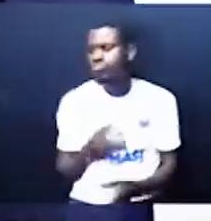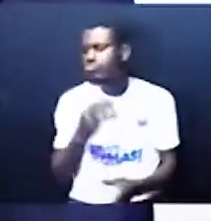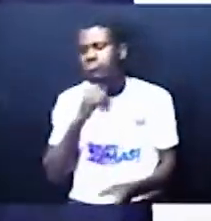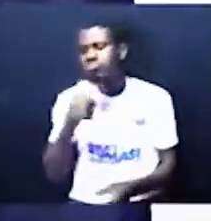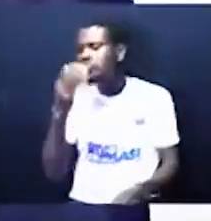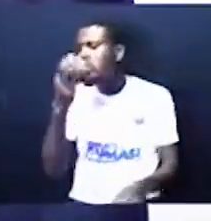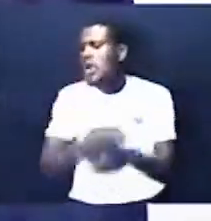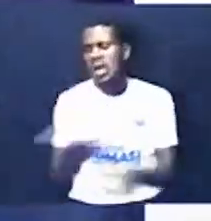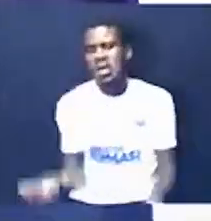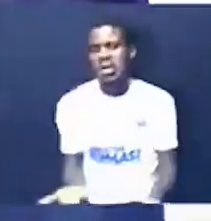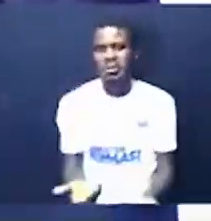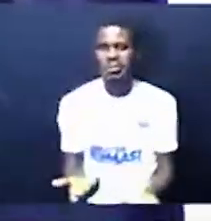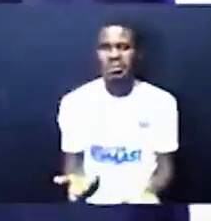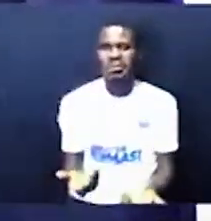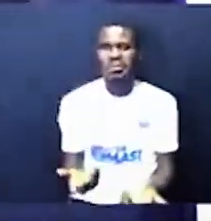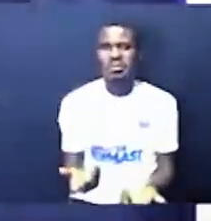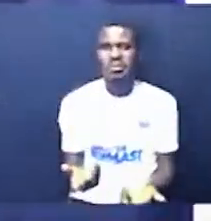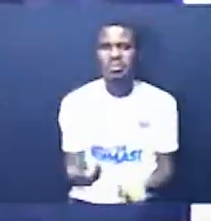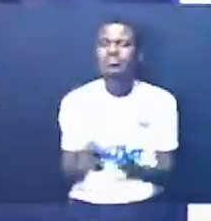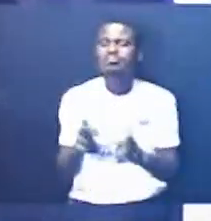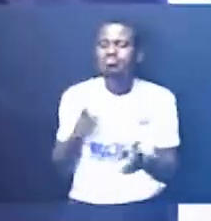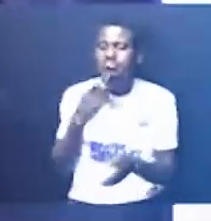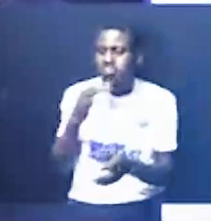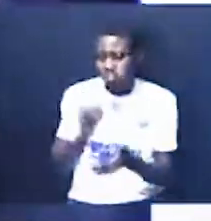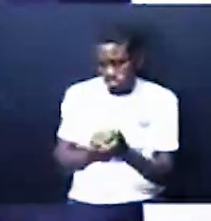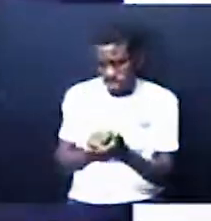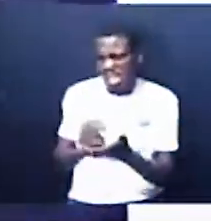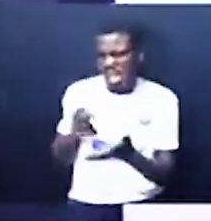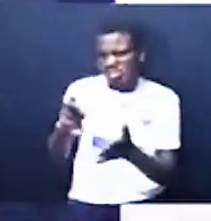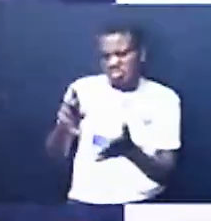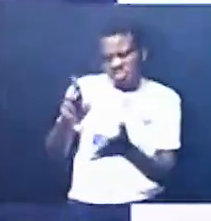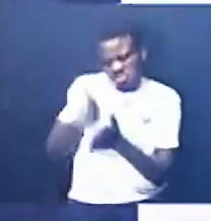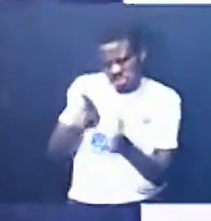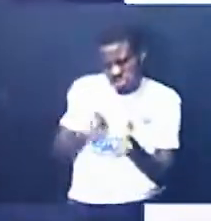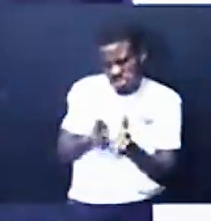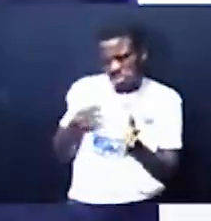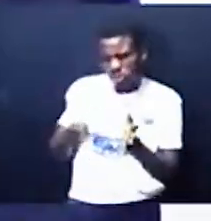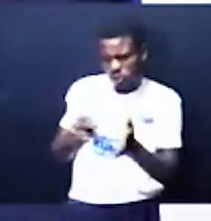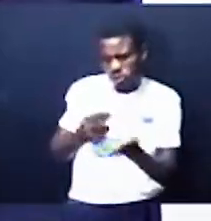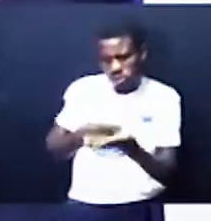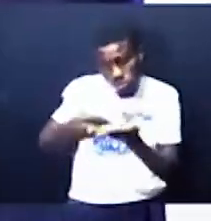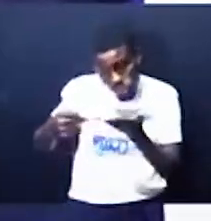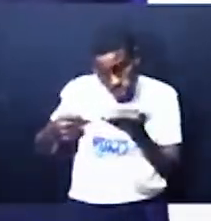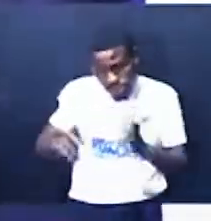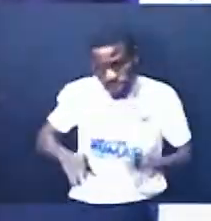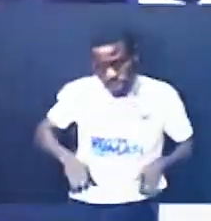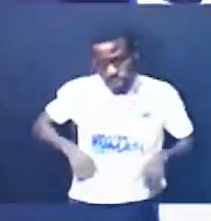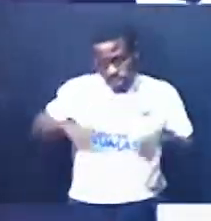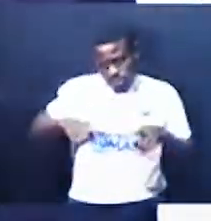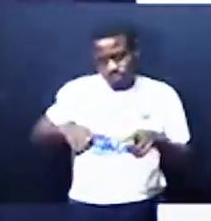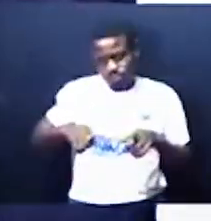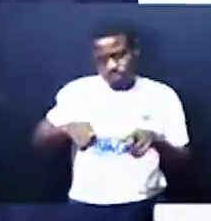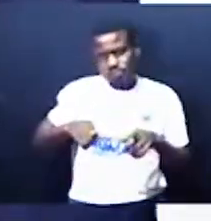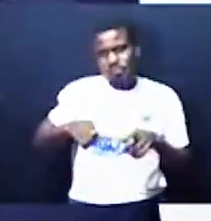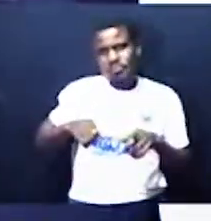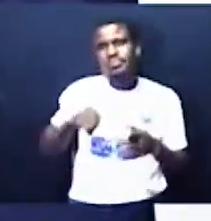careless. So we have said that the principle of holy living is this.